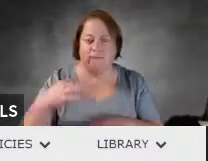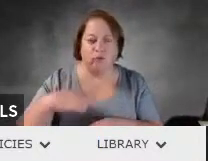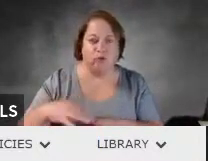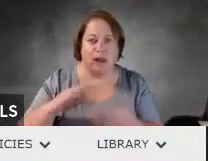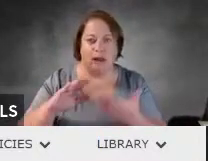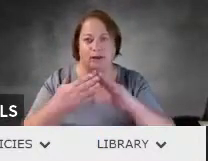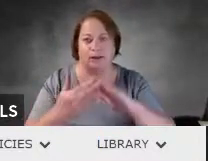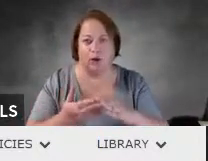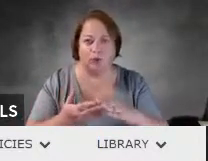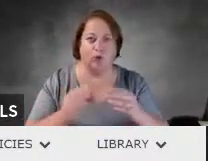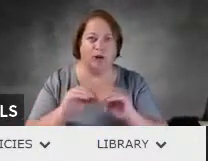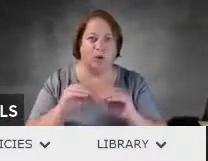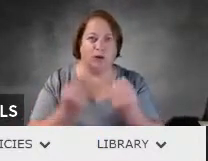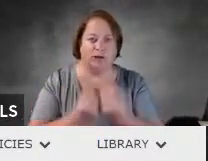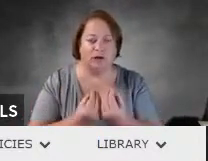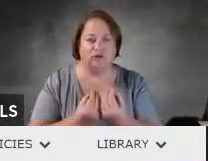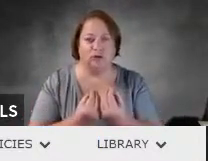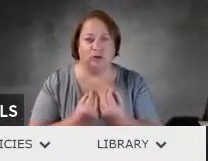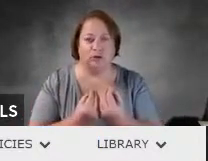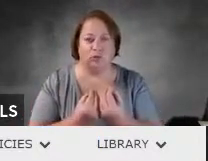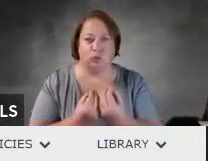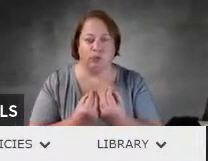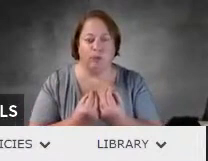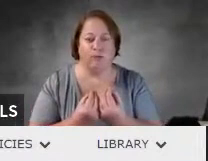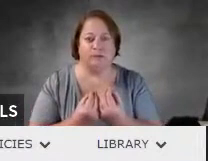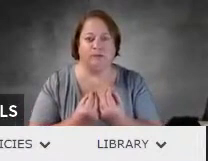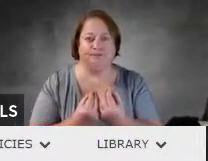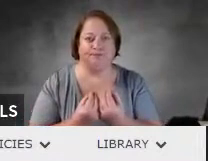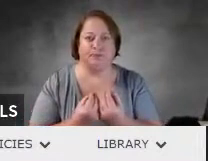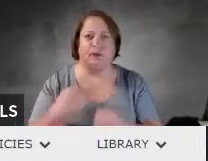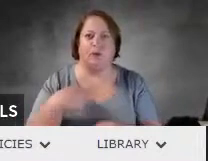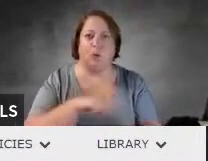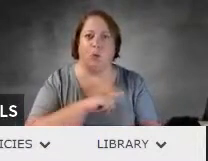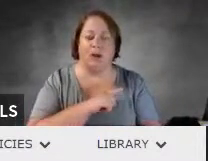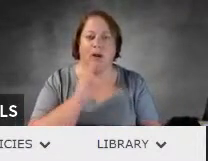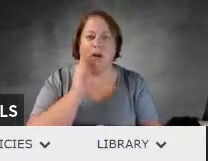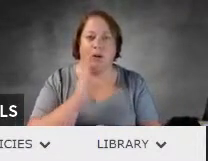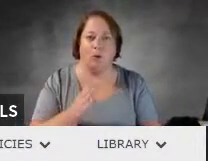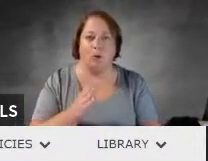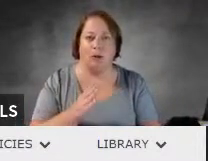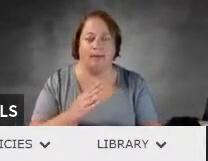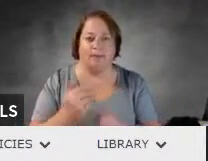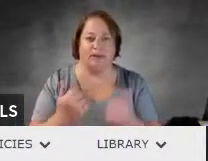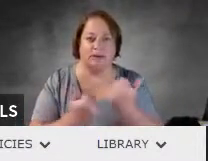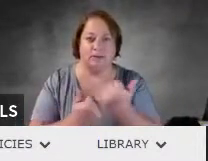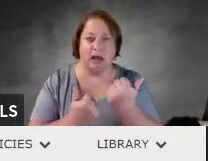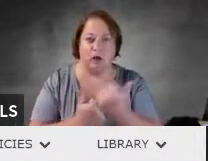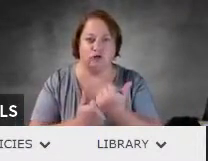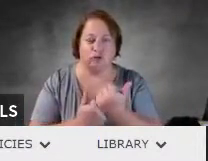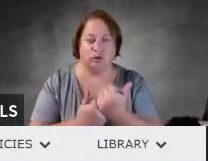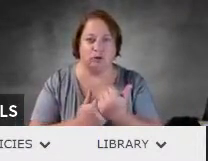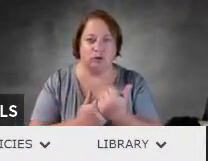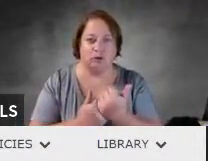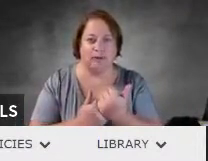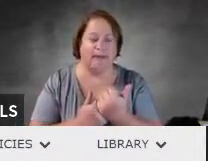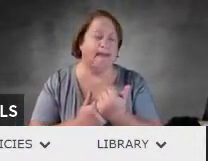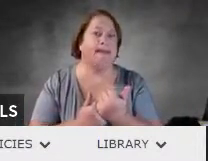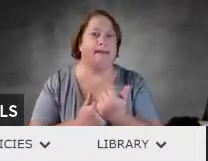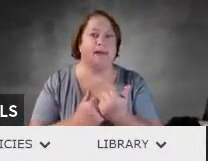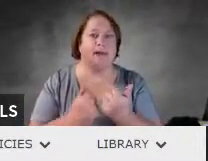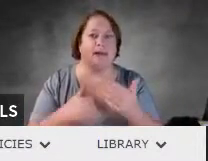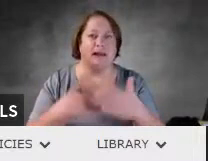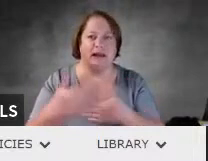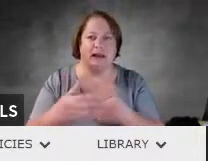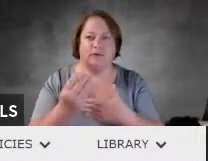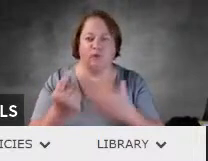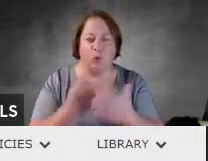community organizations, you name it. And we are going to be sponsoring in the latter part of this month, in the next couple of weeks, we're